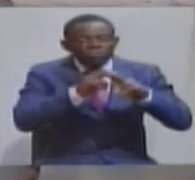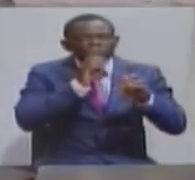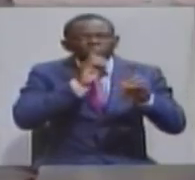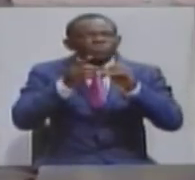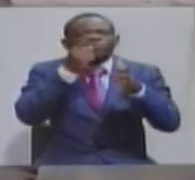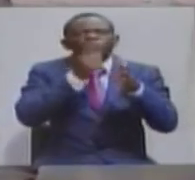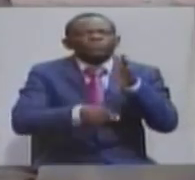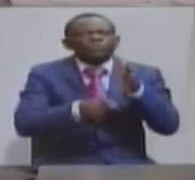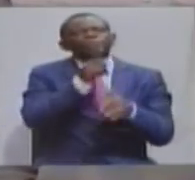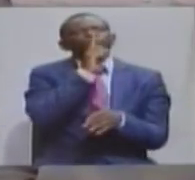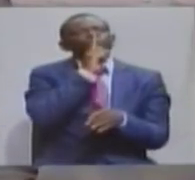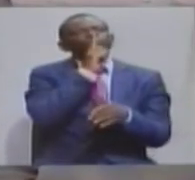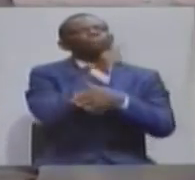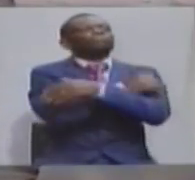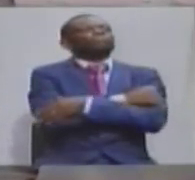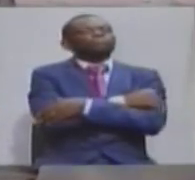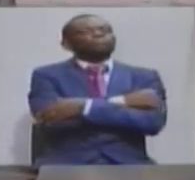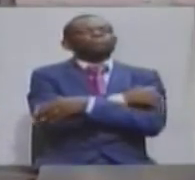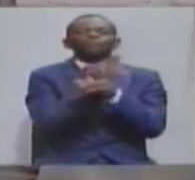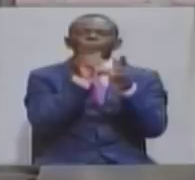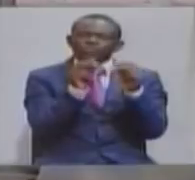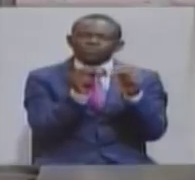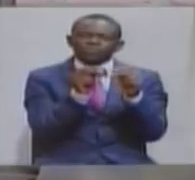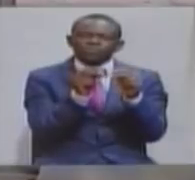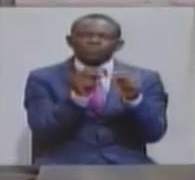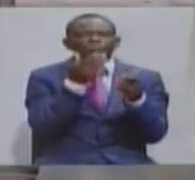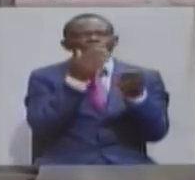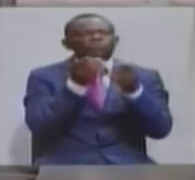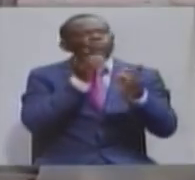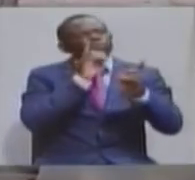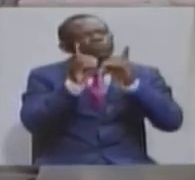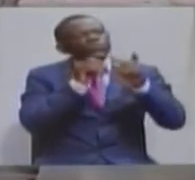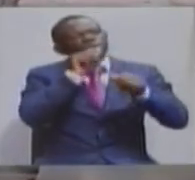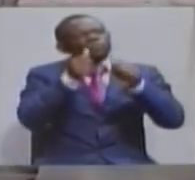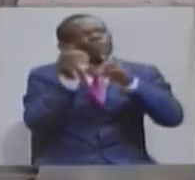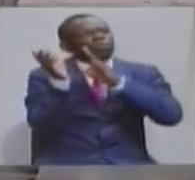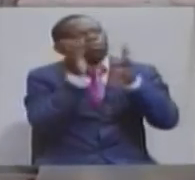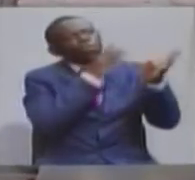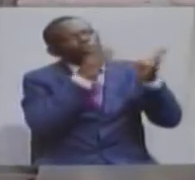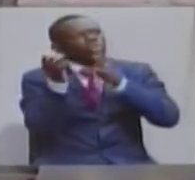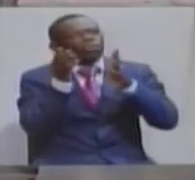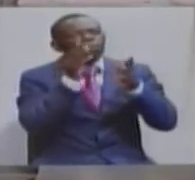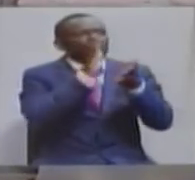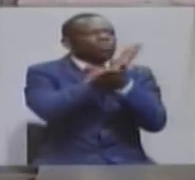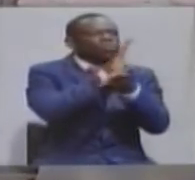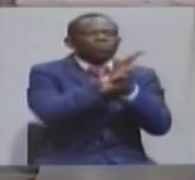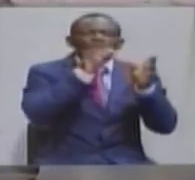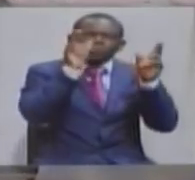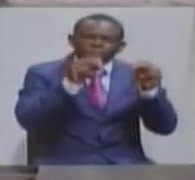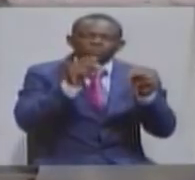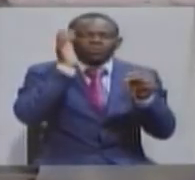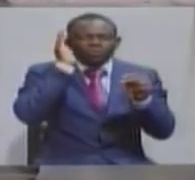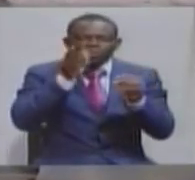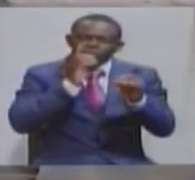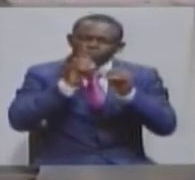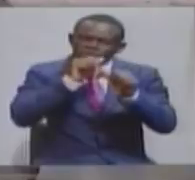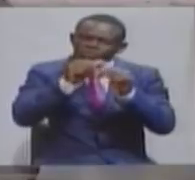paper on which the Constitution is printed. They will go and discuss the issues in the Constitution which have created